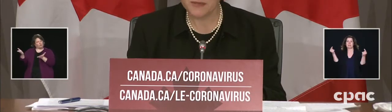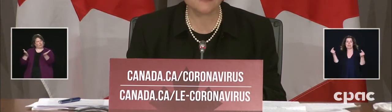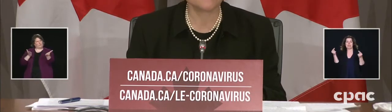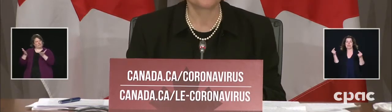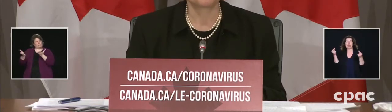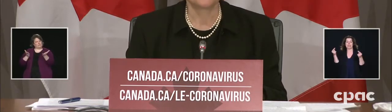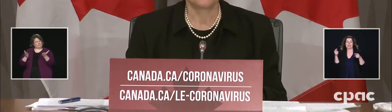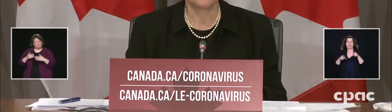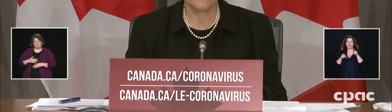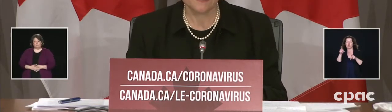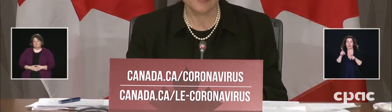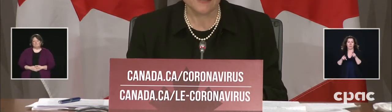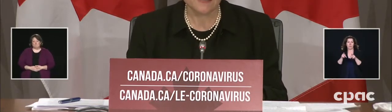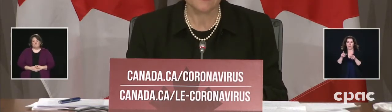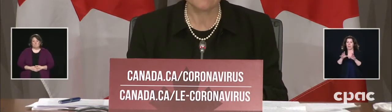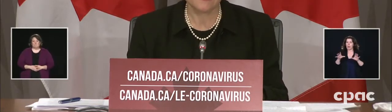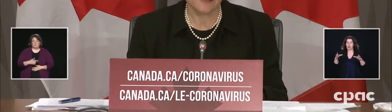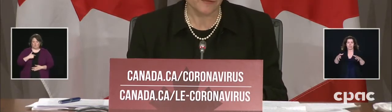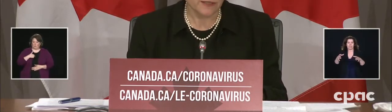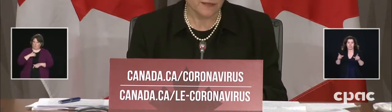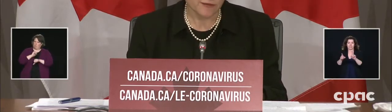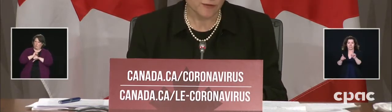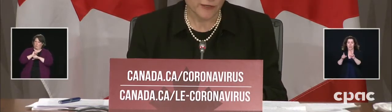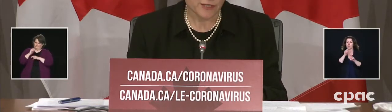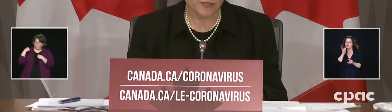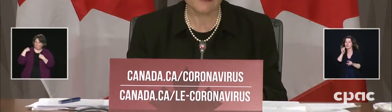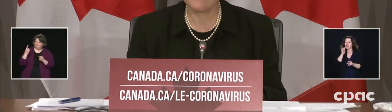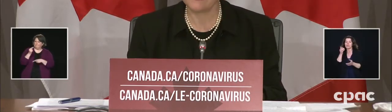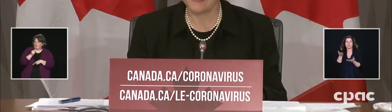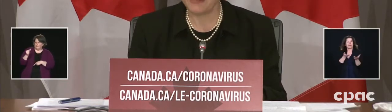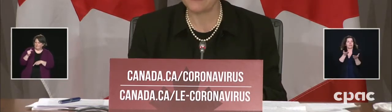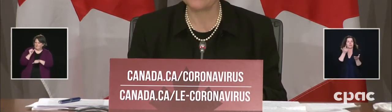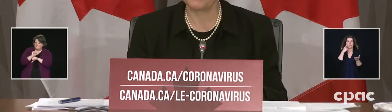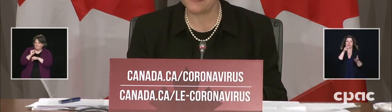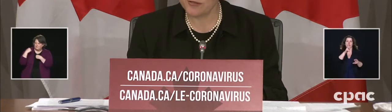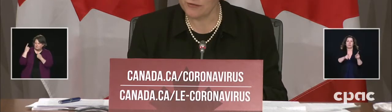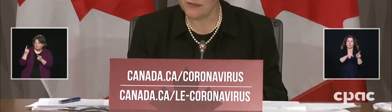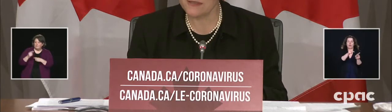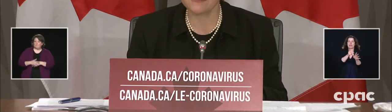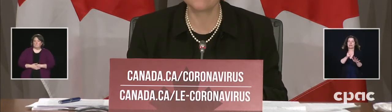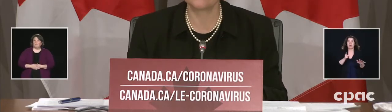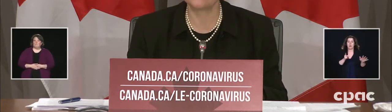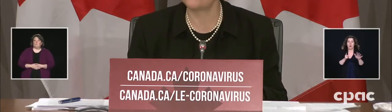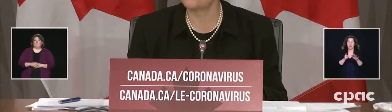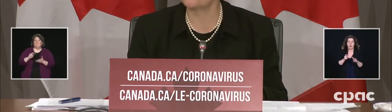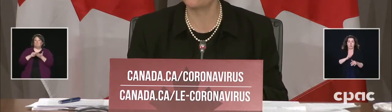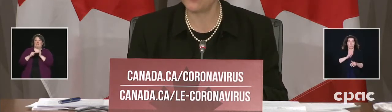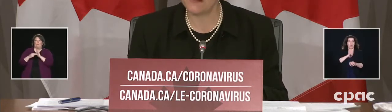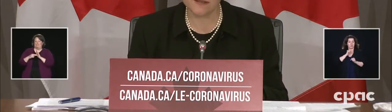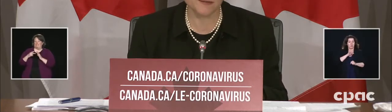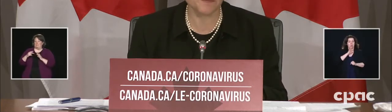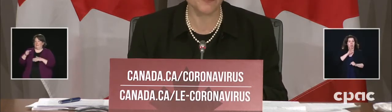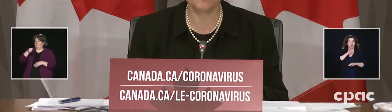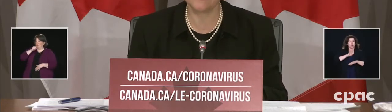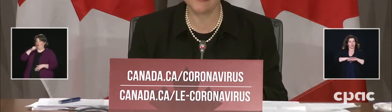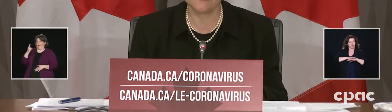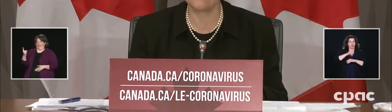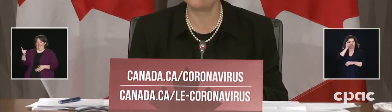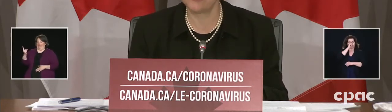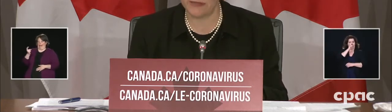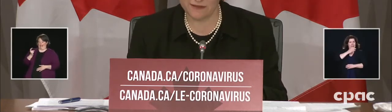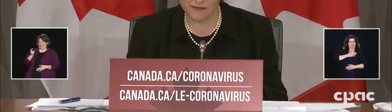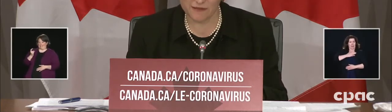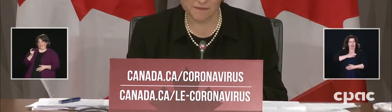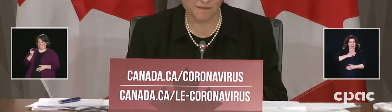in government, I cannot say that every single question that I am asked by a journalist is welcome or